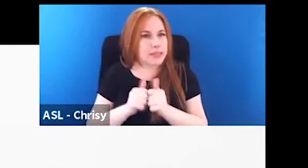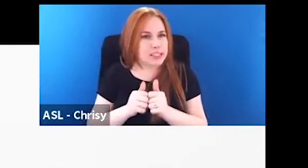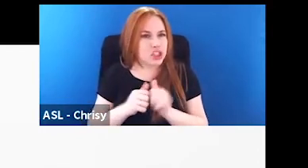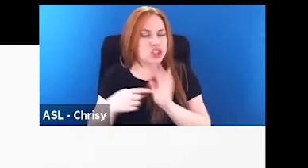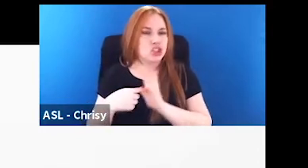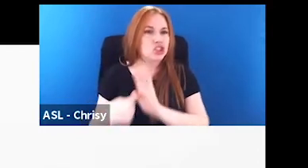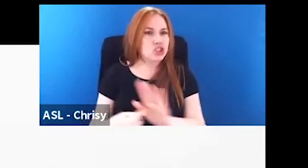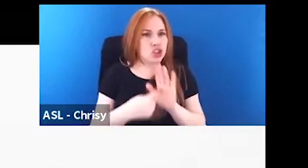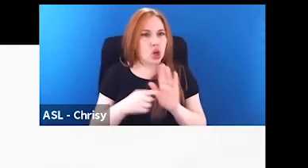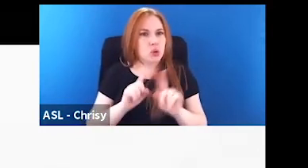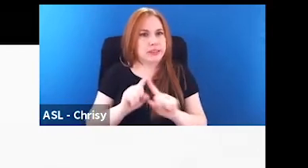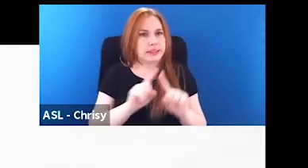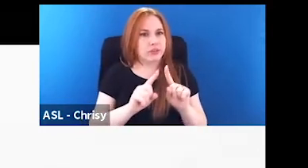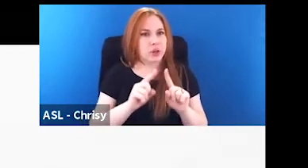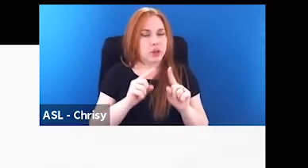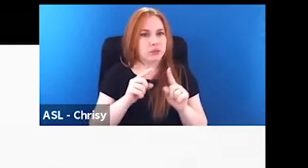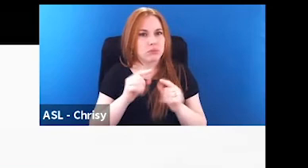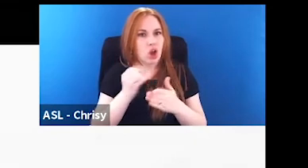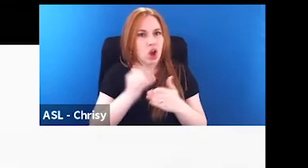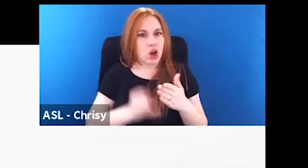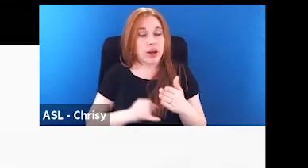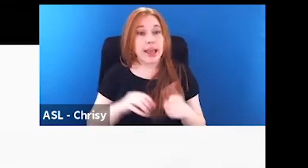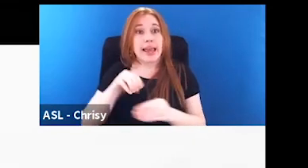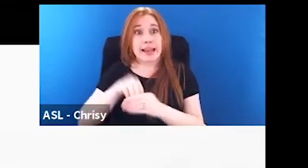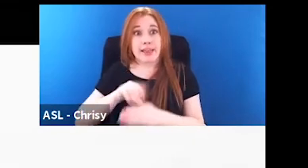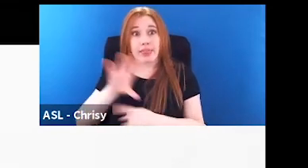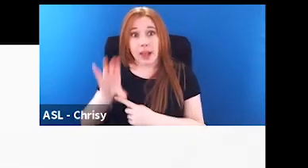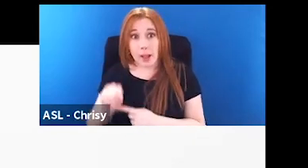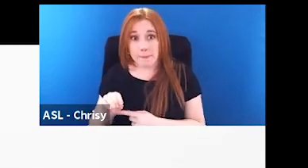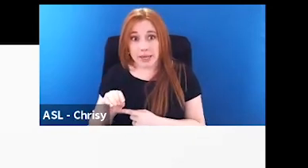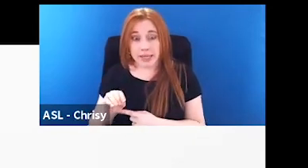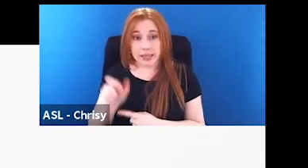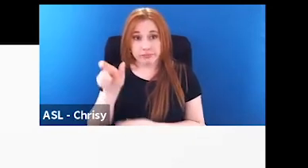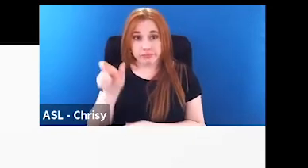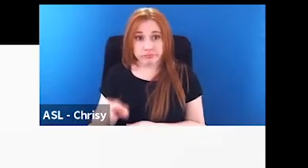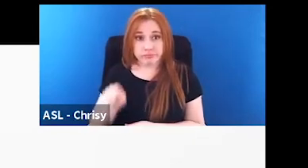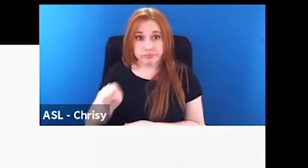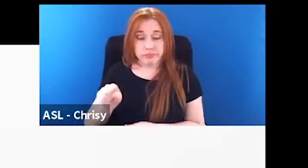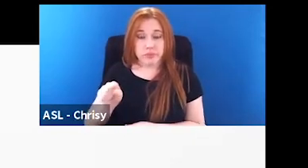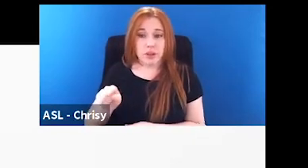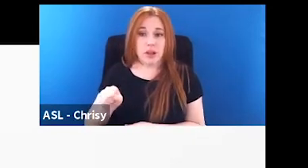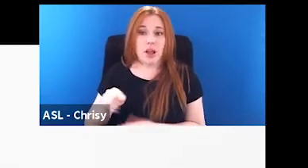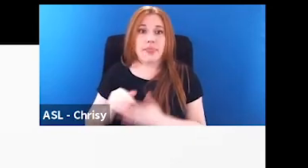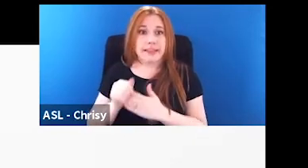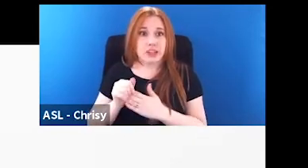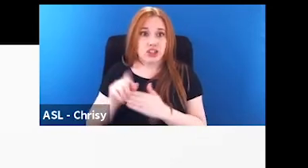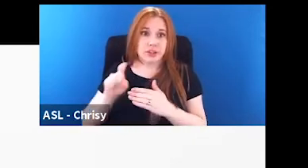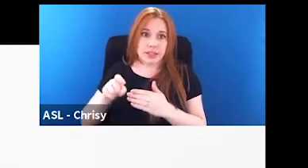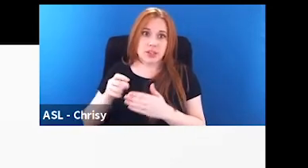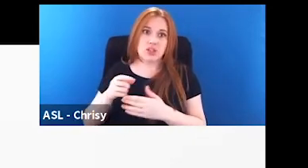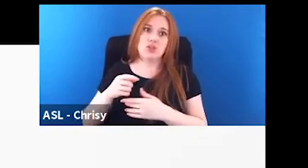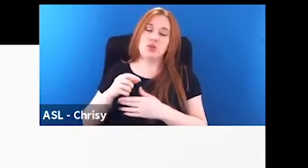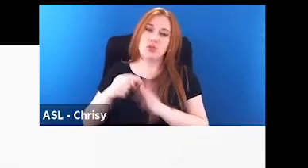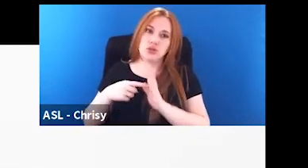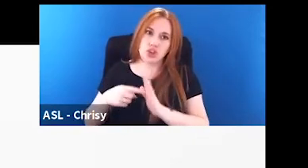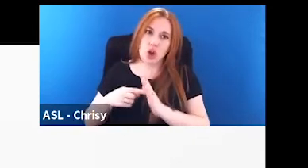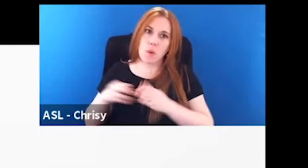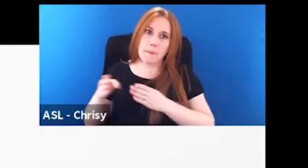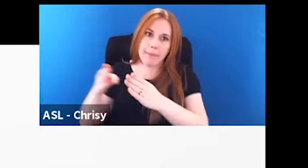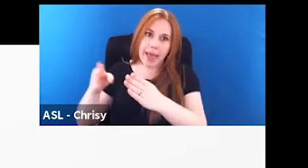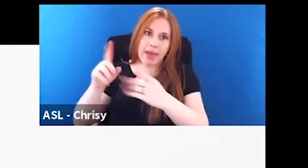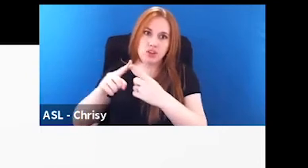work. And then within the company, the leadership needs to create pipelines for leadership, as we talked about